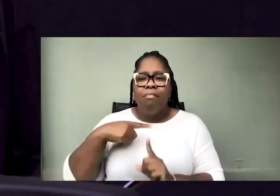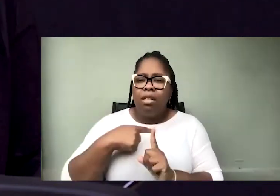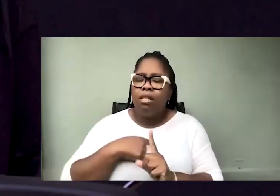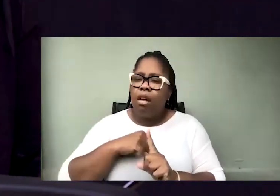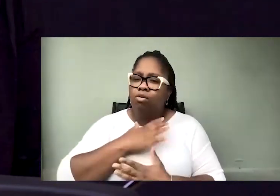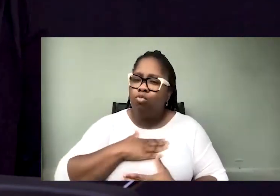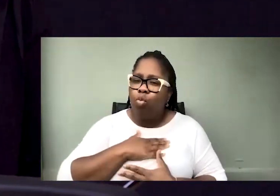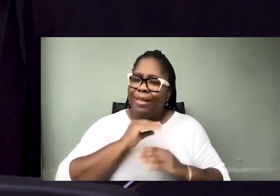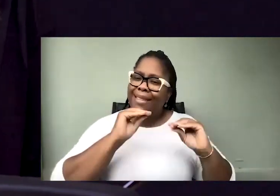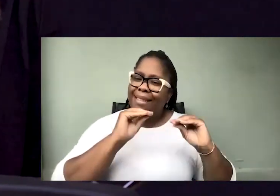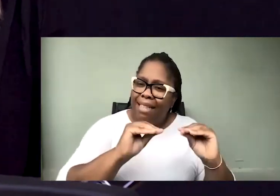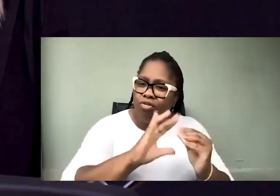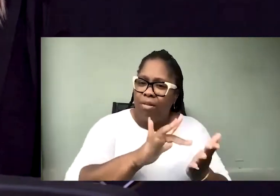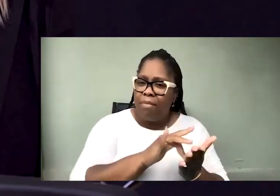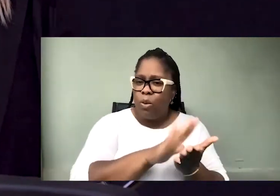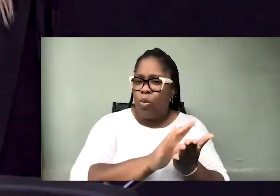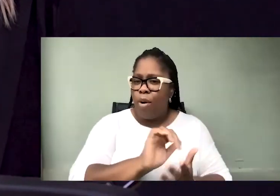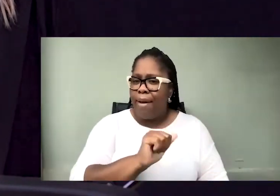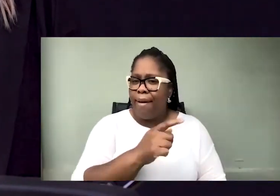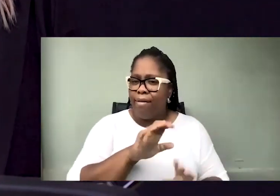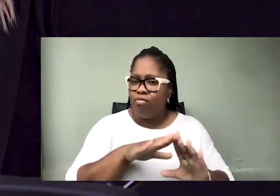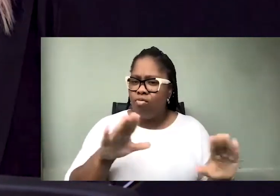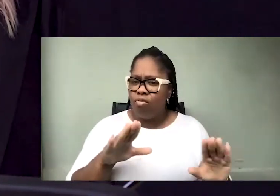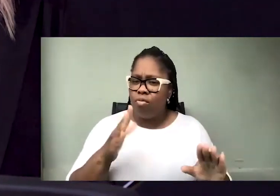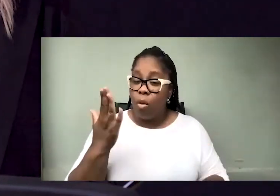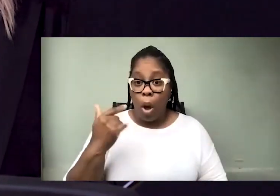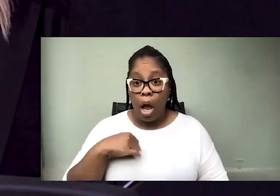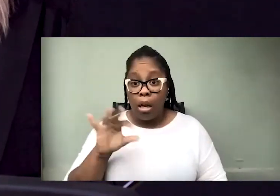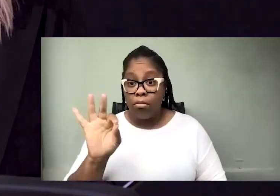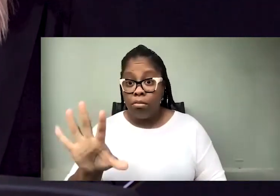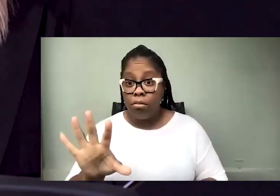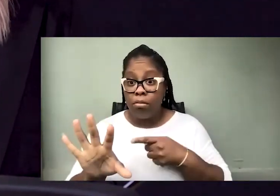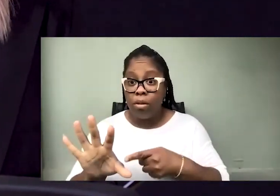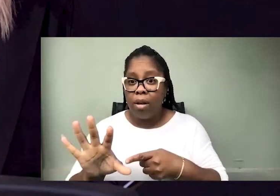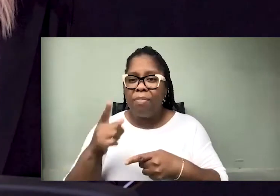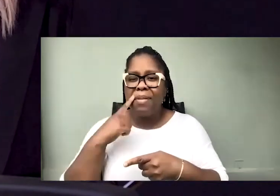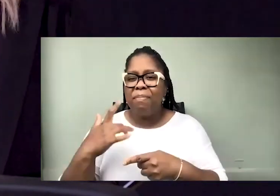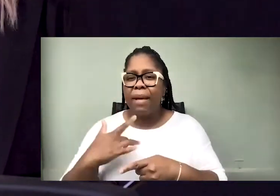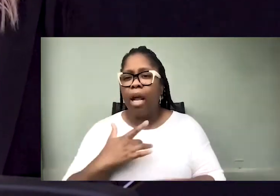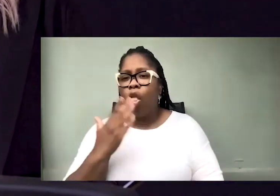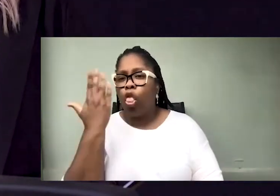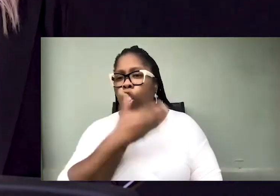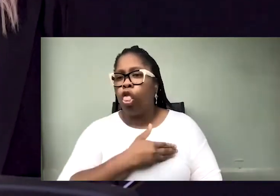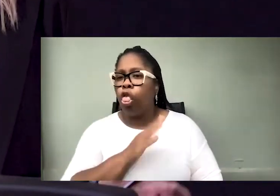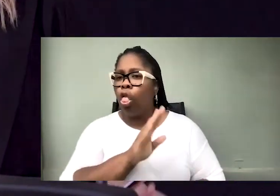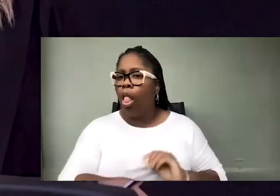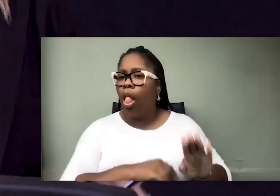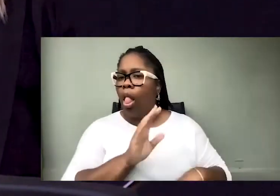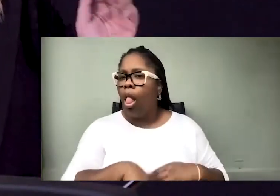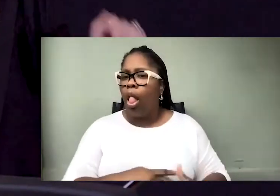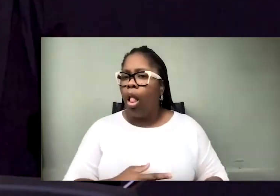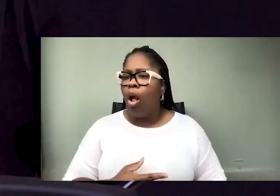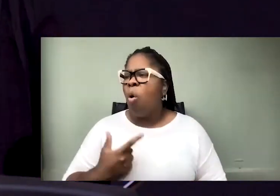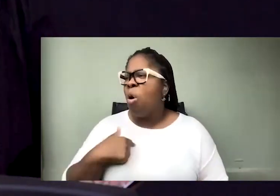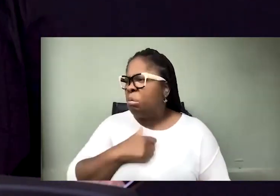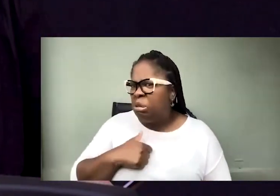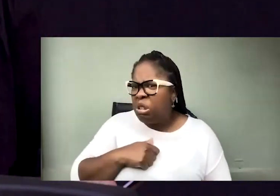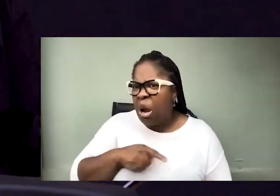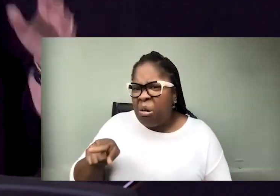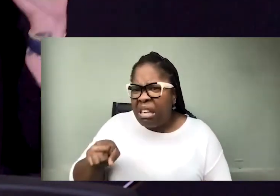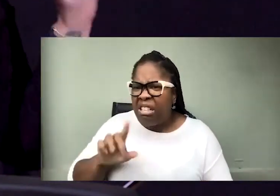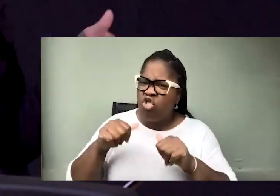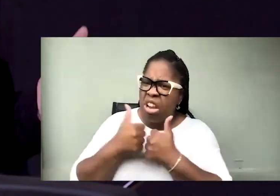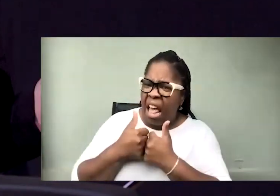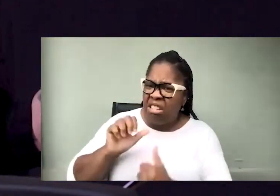I think that I mentioned that because middle schoolers are often overlooked. People always say, I'm so sorry, that's such a